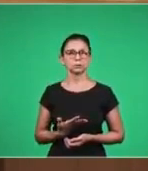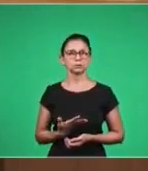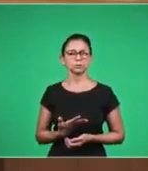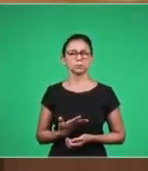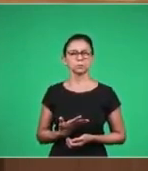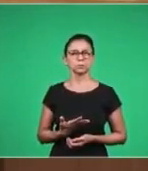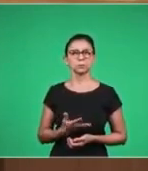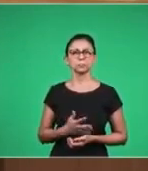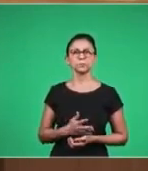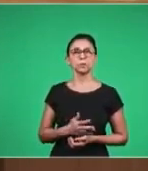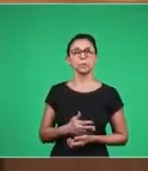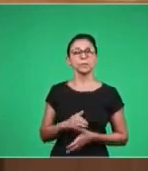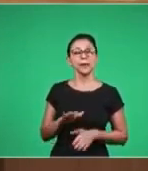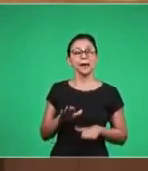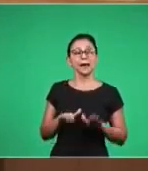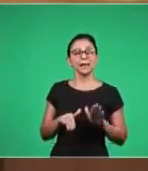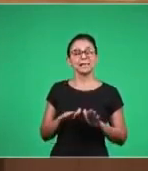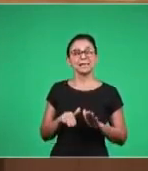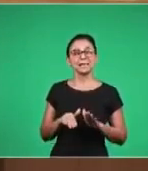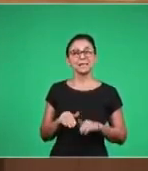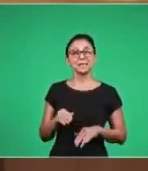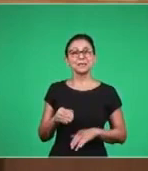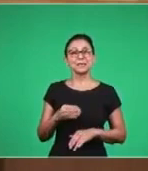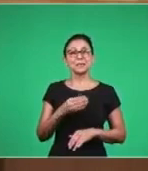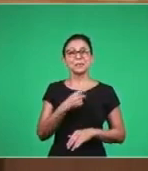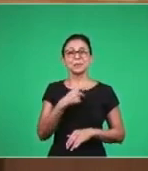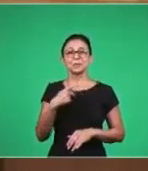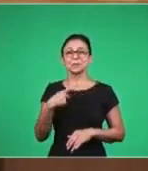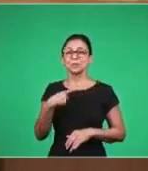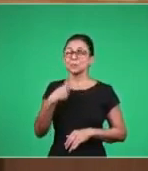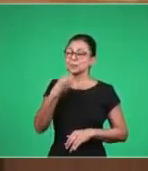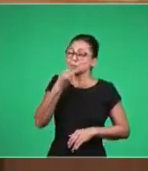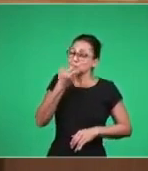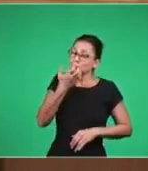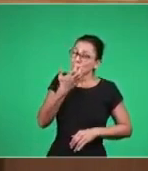sentiments. He has to be noble. So